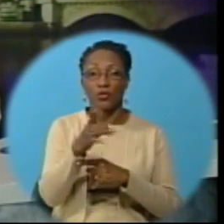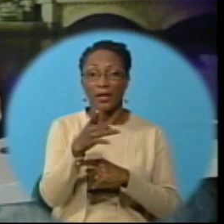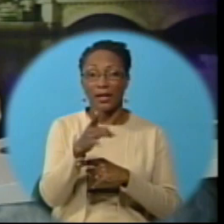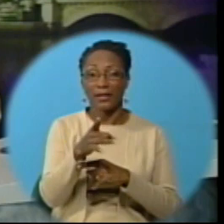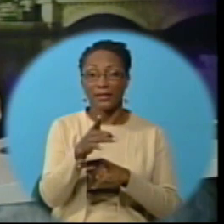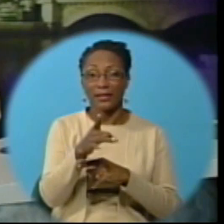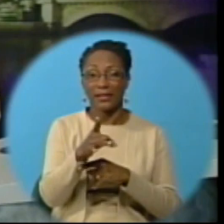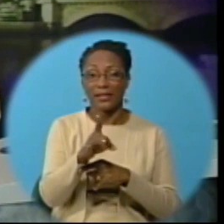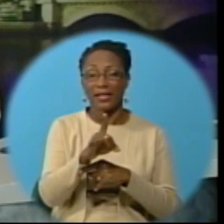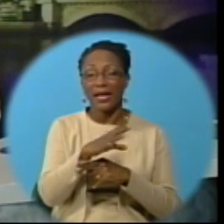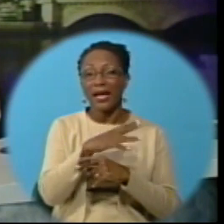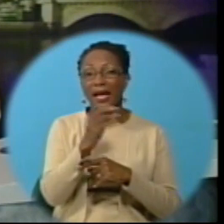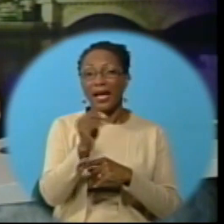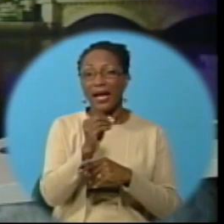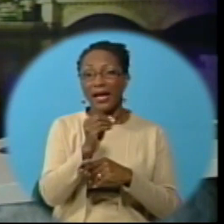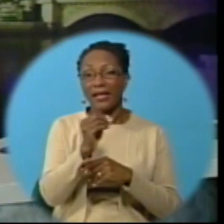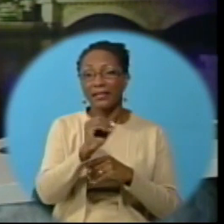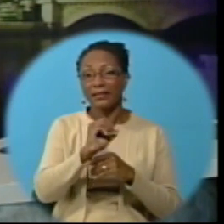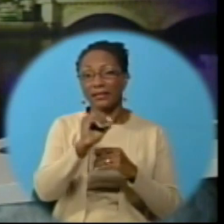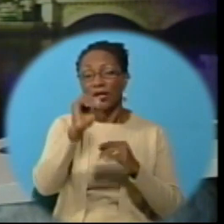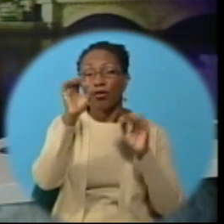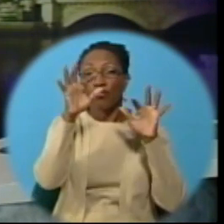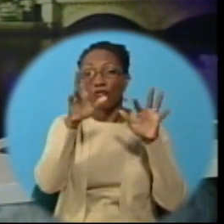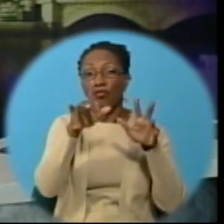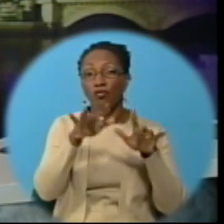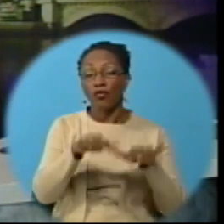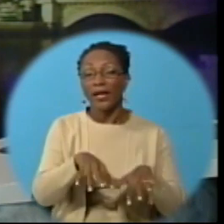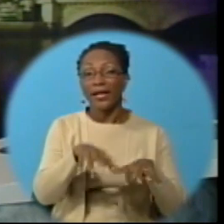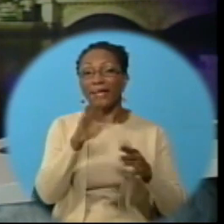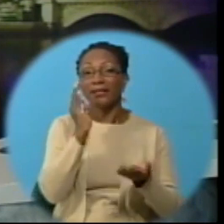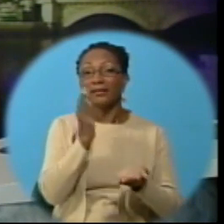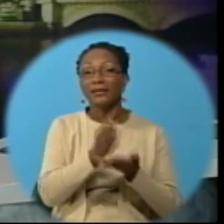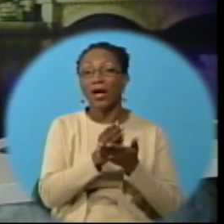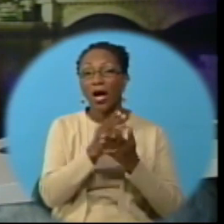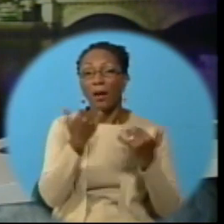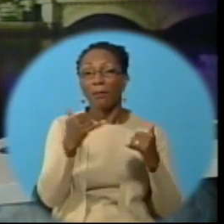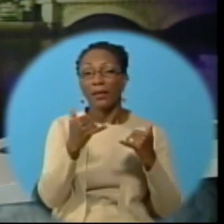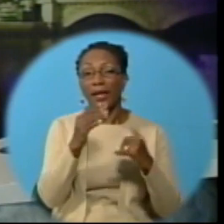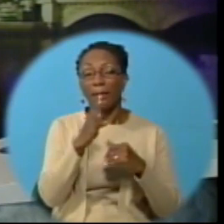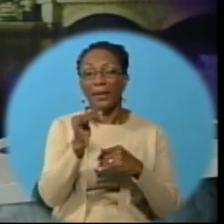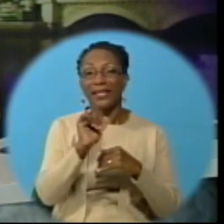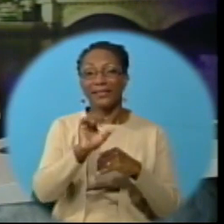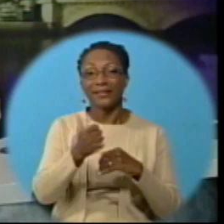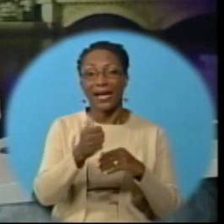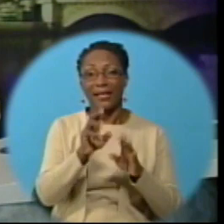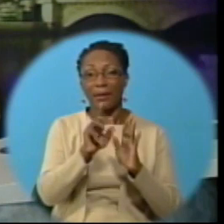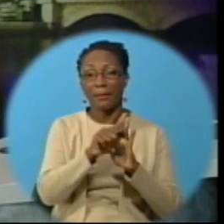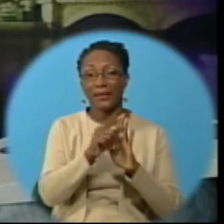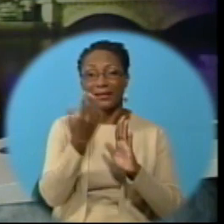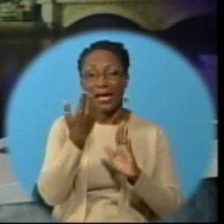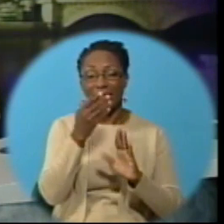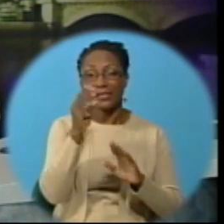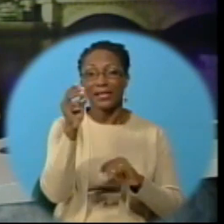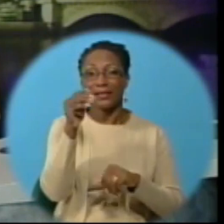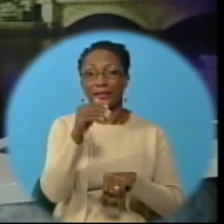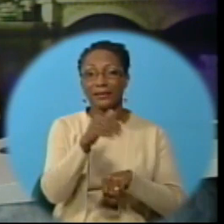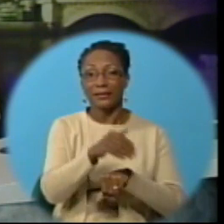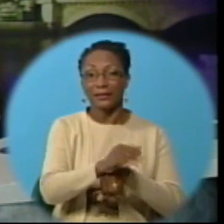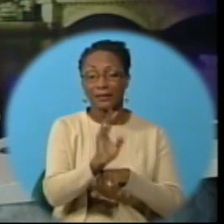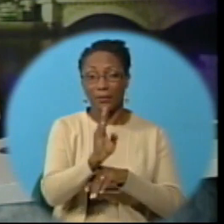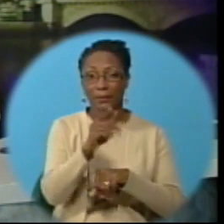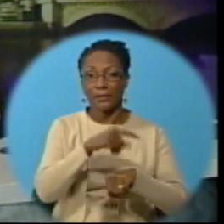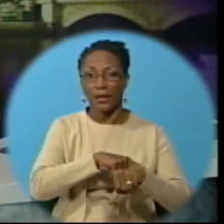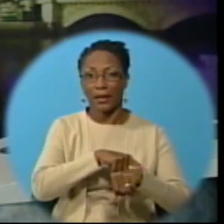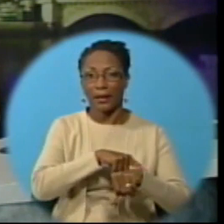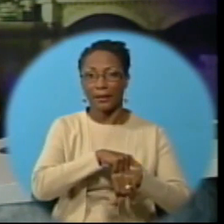the Ashes series. Rain delayed the start of play by 10 minutes last night, Barbados time, but England on 247 for a 6